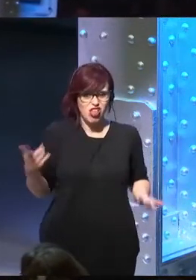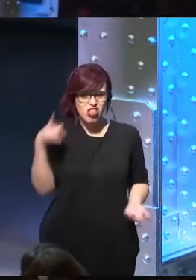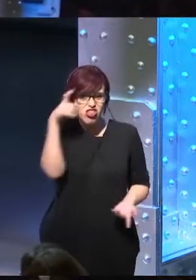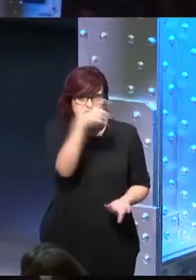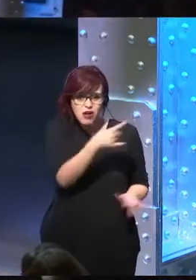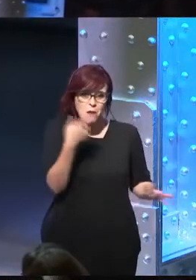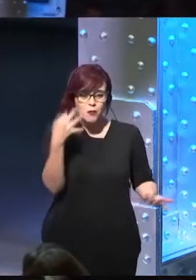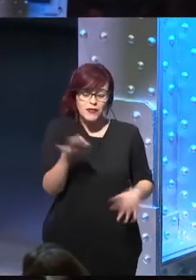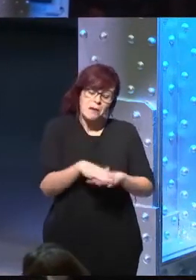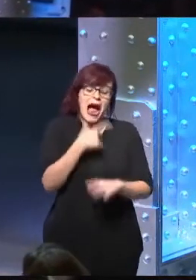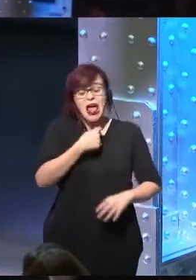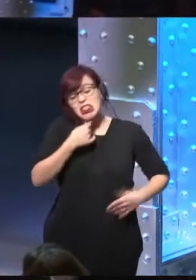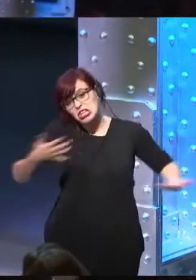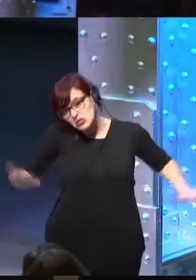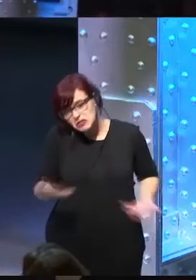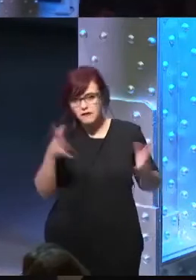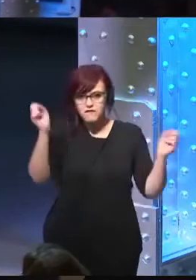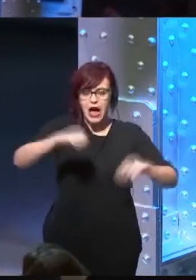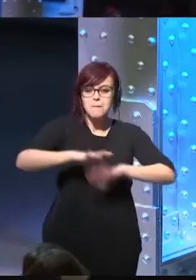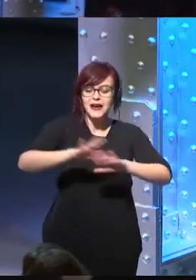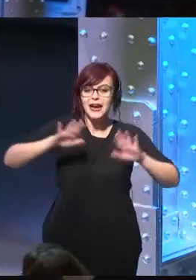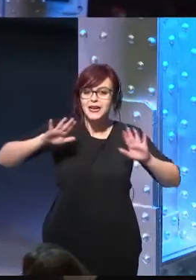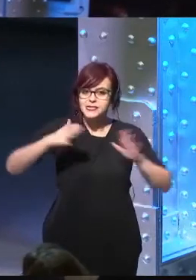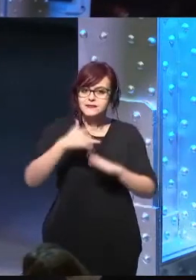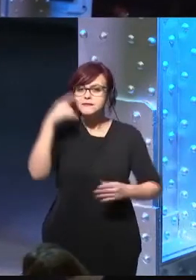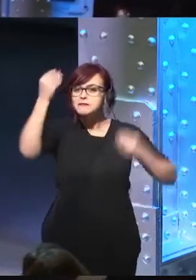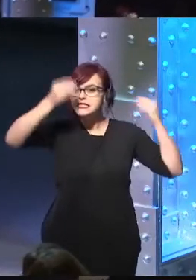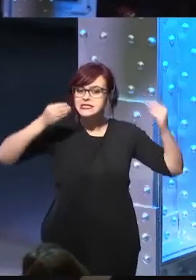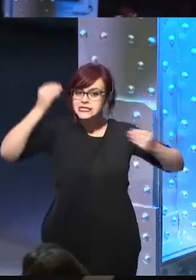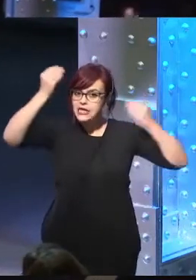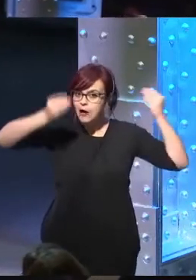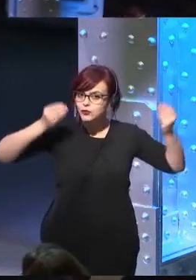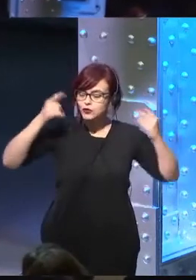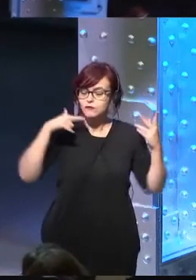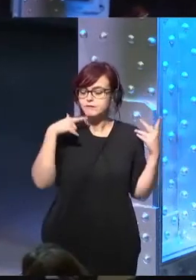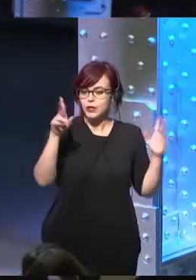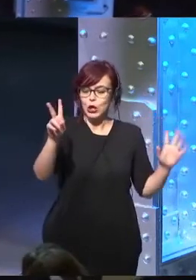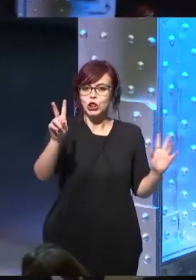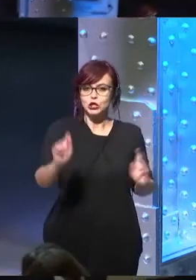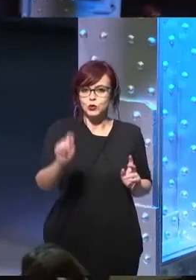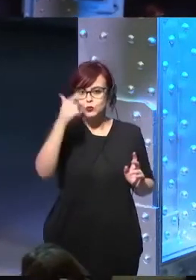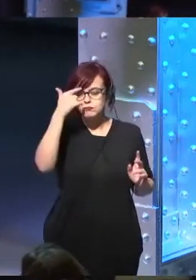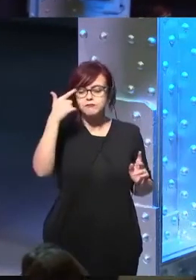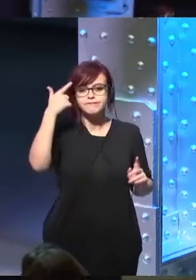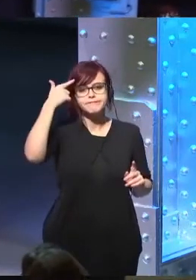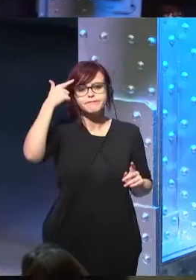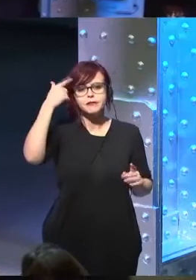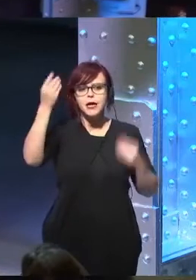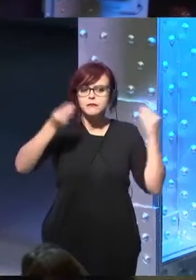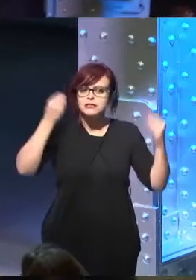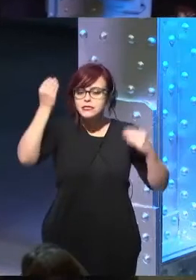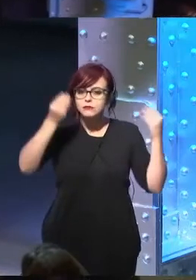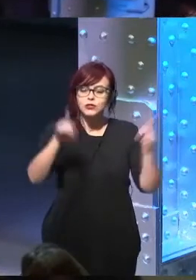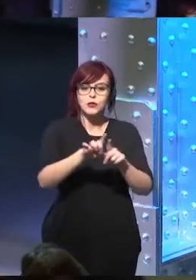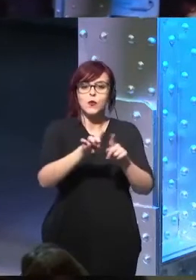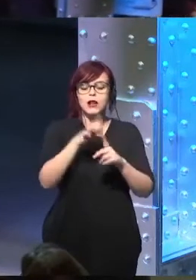funny about it. I think if you reflect for another couple of seconds, you see that there's something